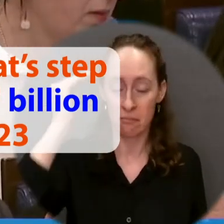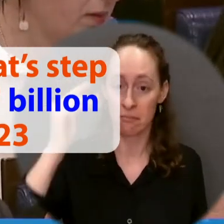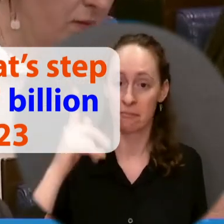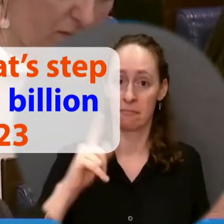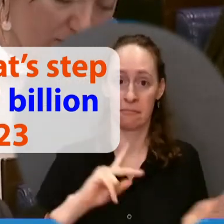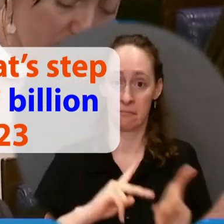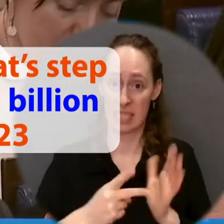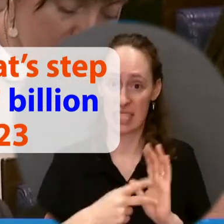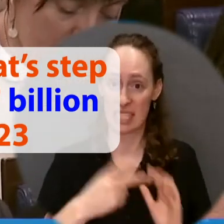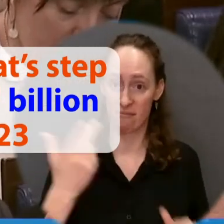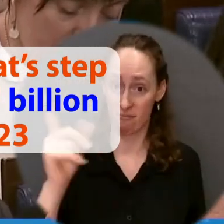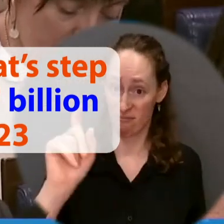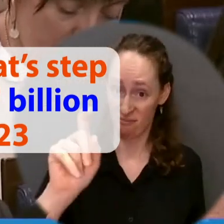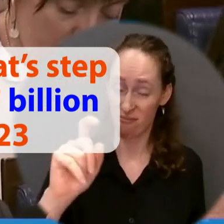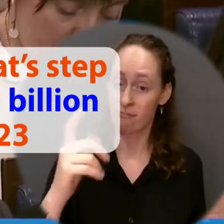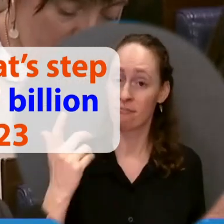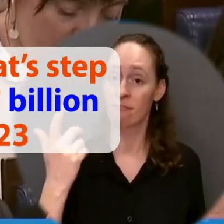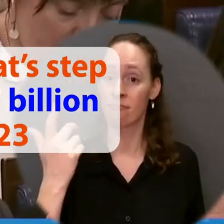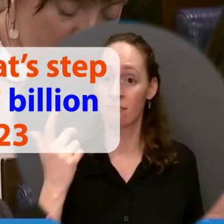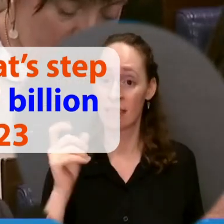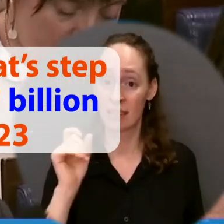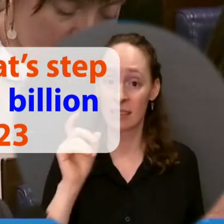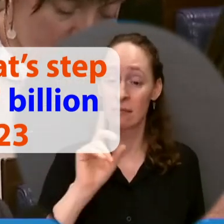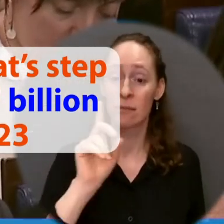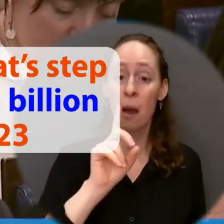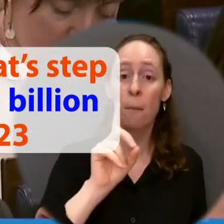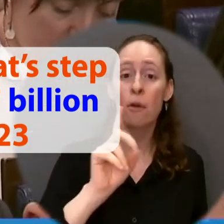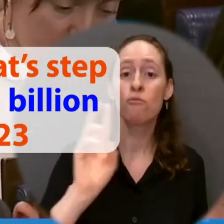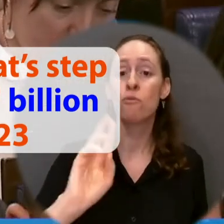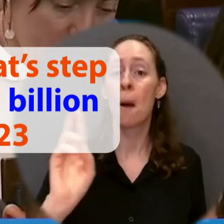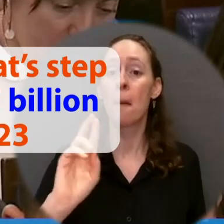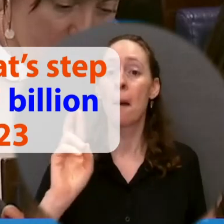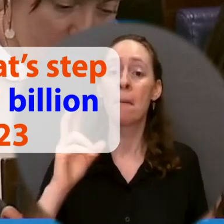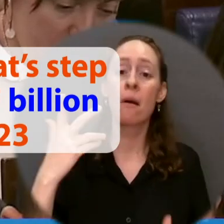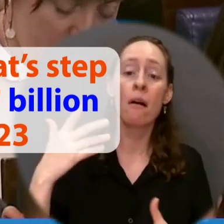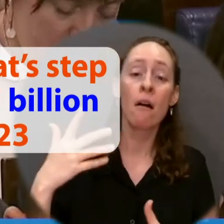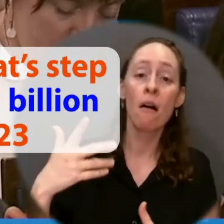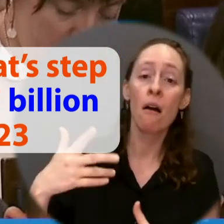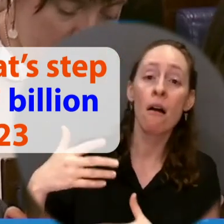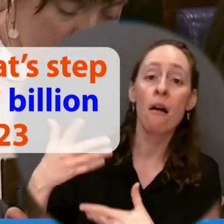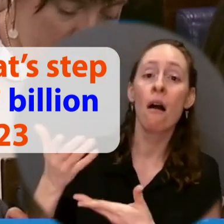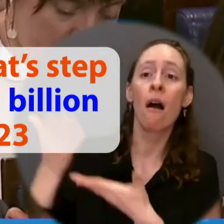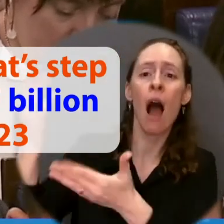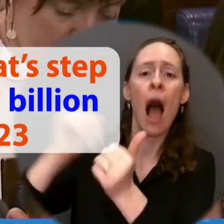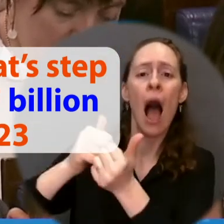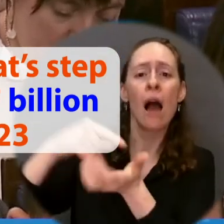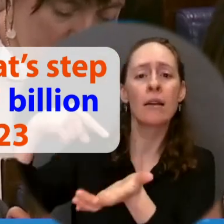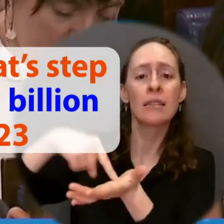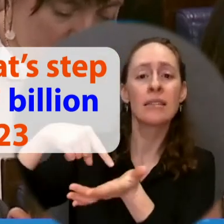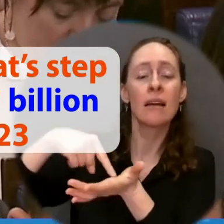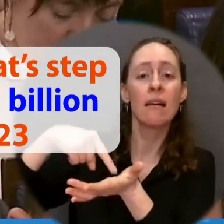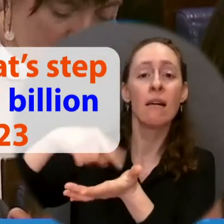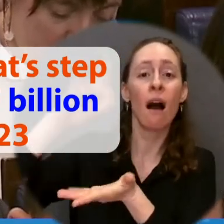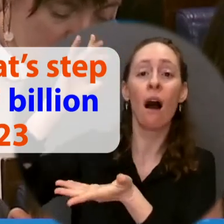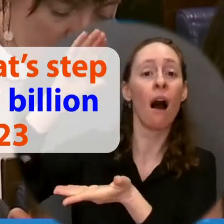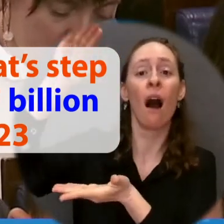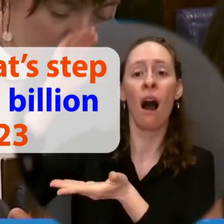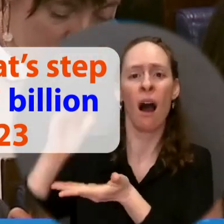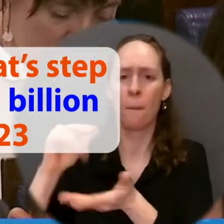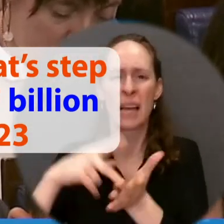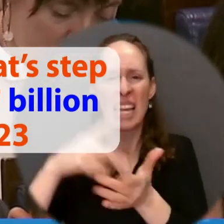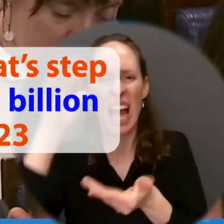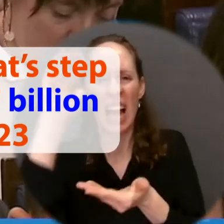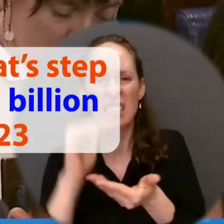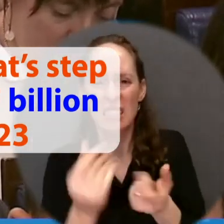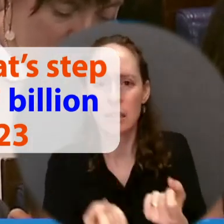bipartisan proposal that the president agreed to as it relates to deficit reduction or debt reduction would have to happen after Congress raised the